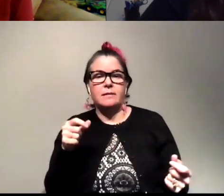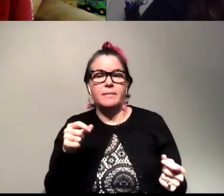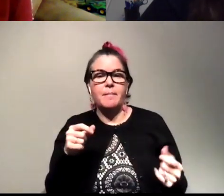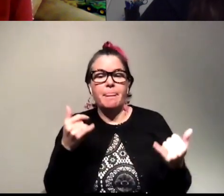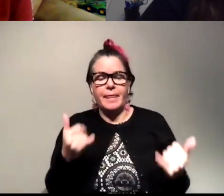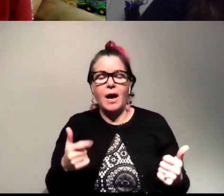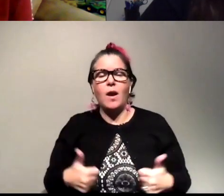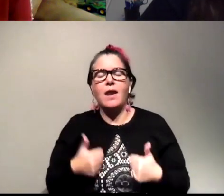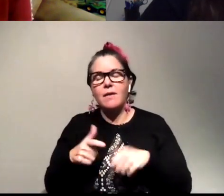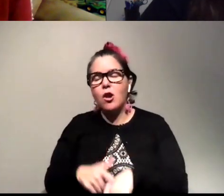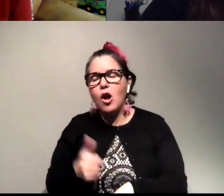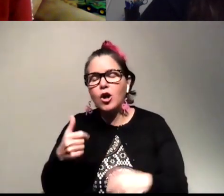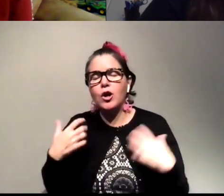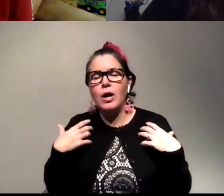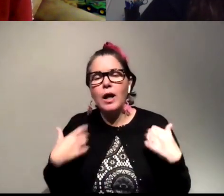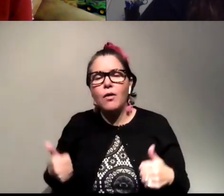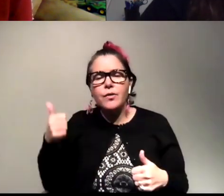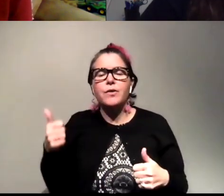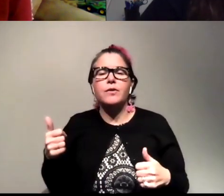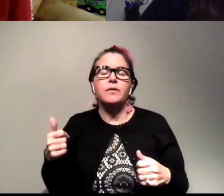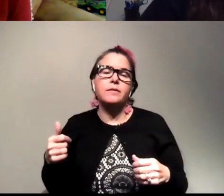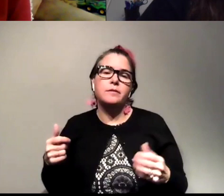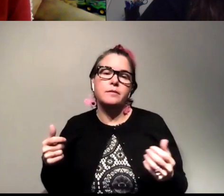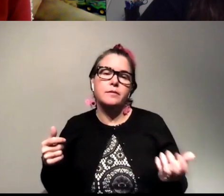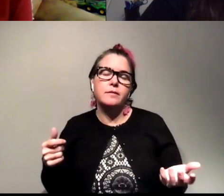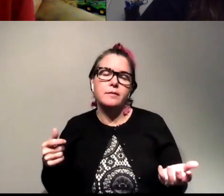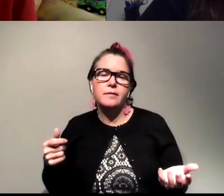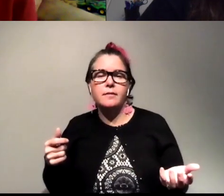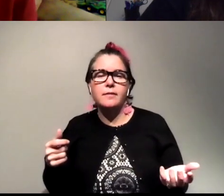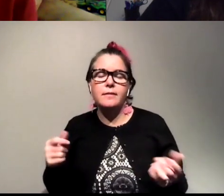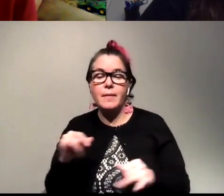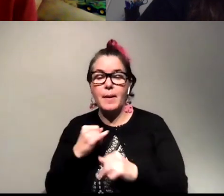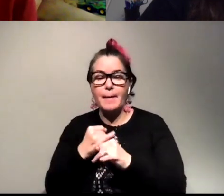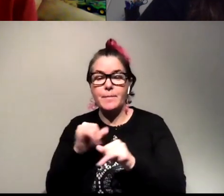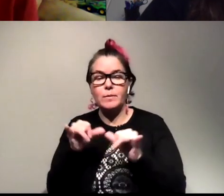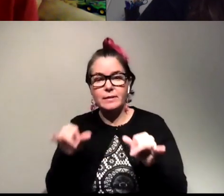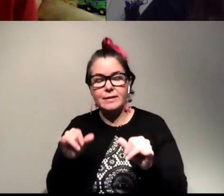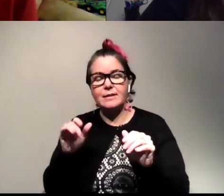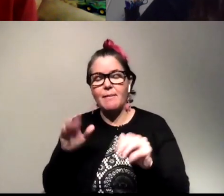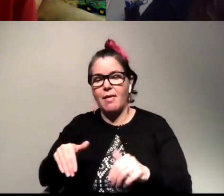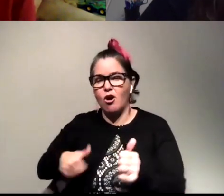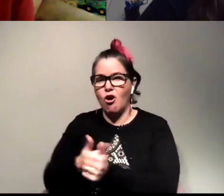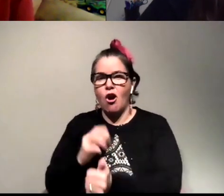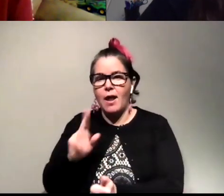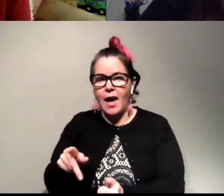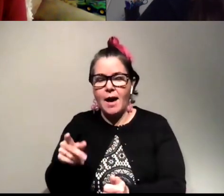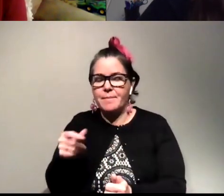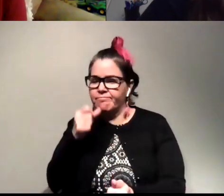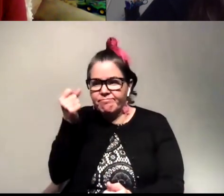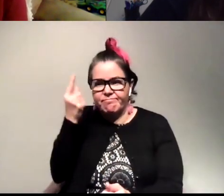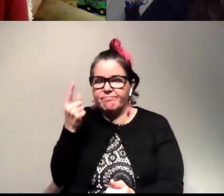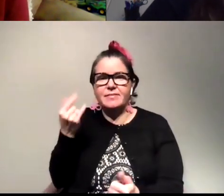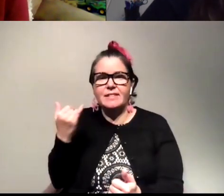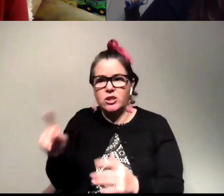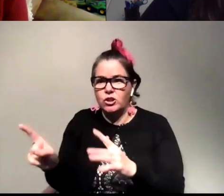live longer, we're healthier, I think the immune system hasn't caught up, and it still shows